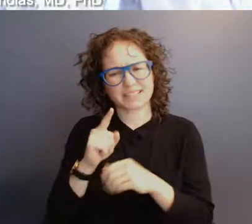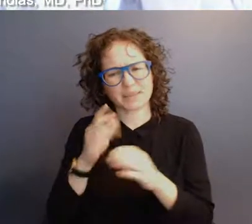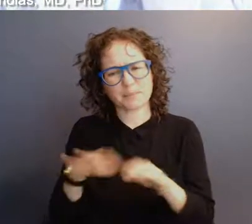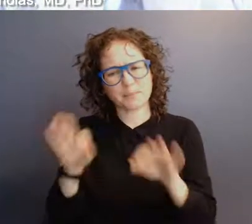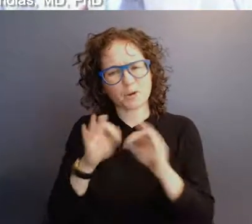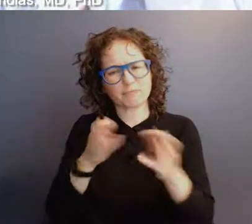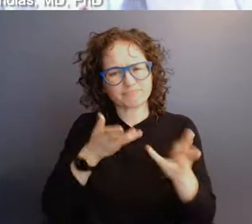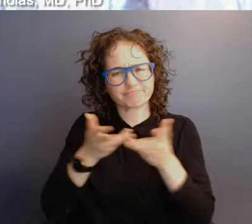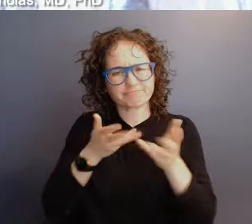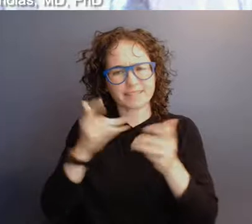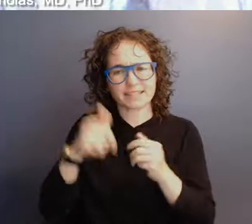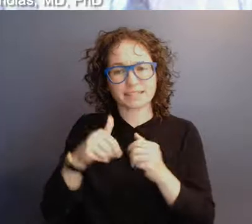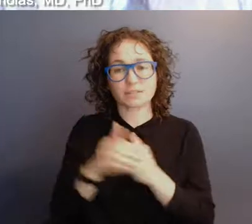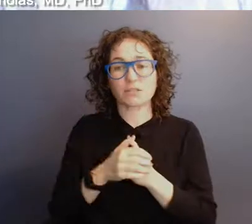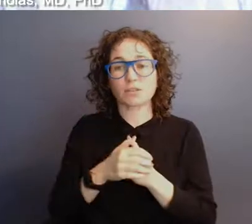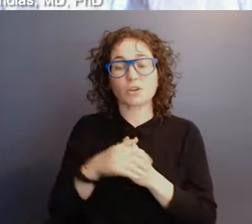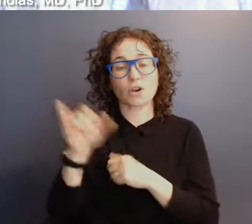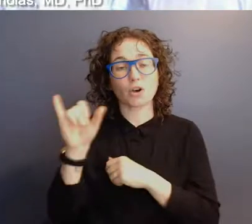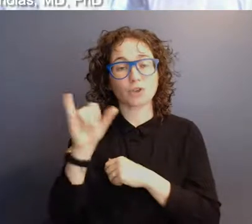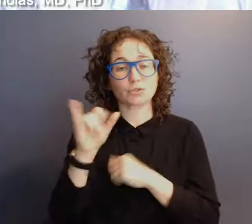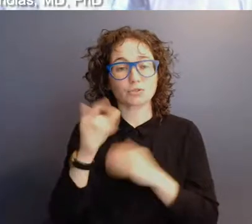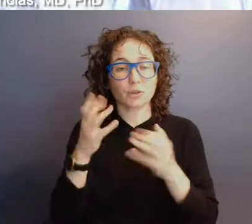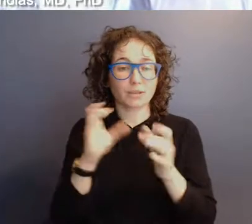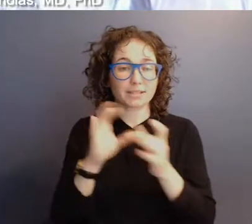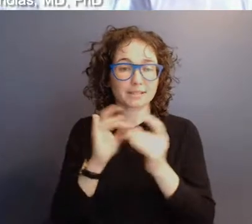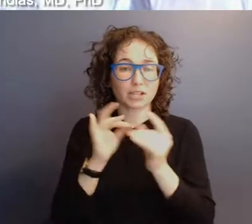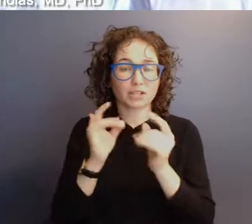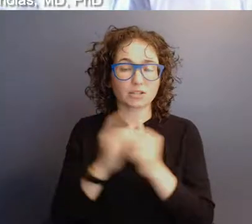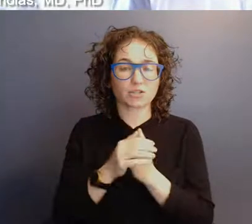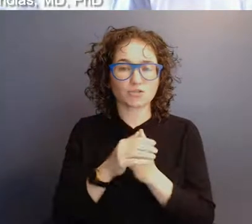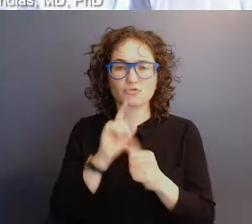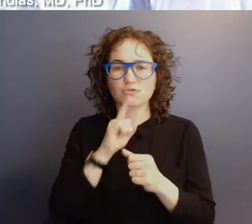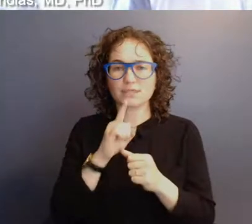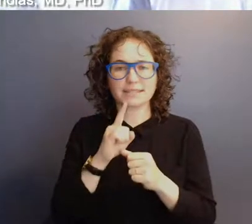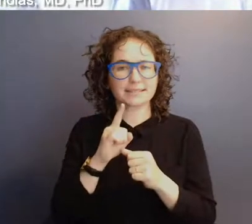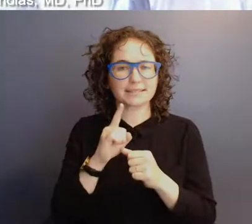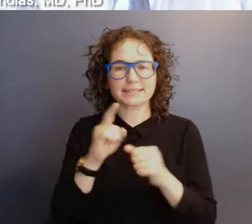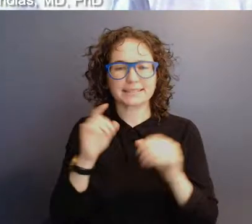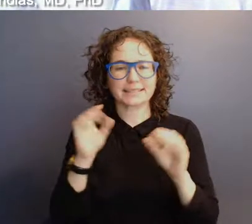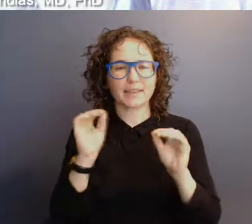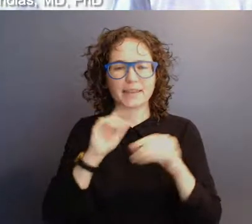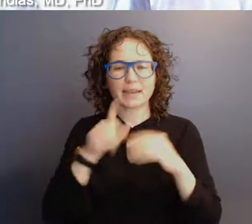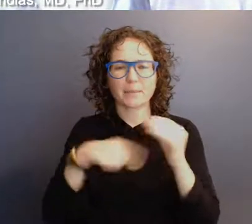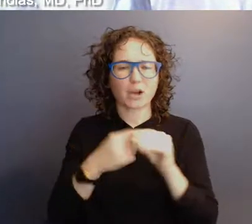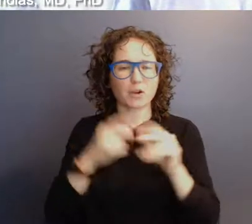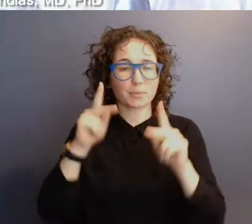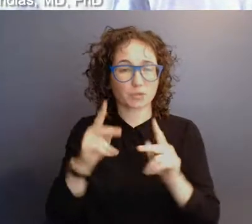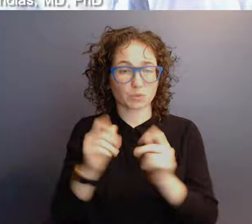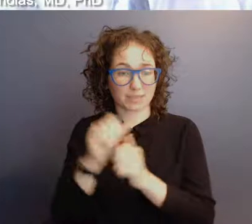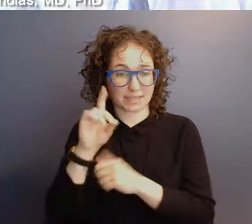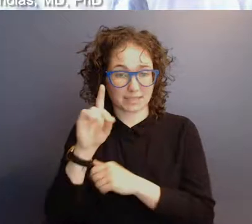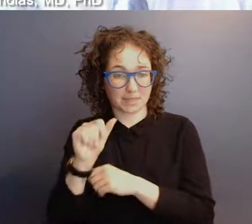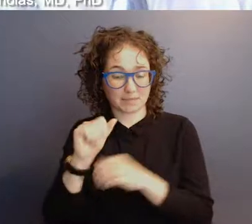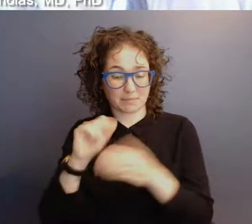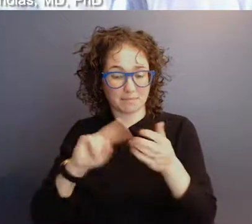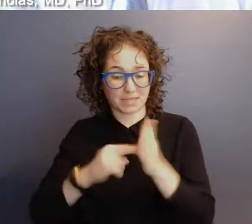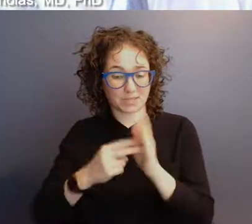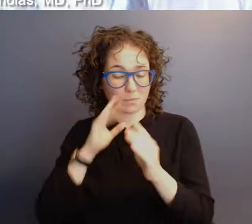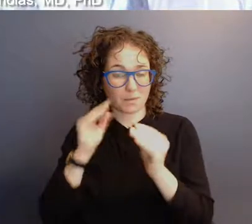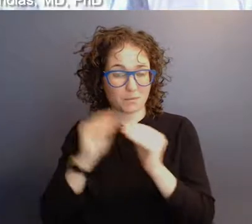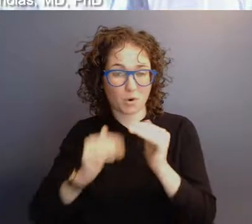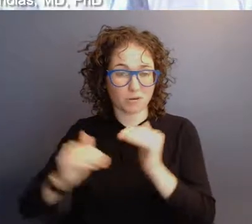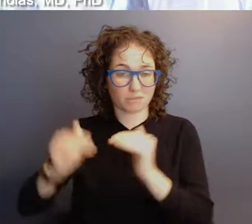that there is nothing inherent about anyone's physical disability that makes them more or less likely to have problems with any of these vaccines.